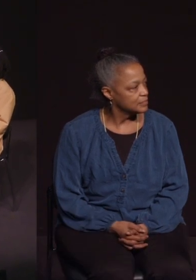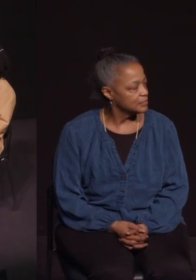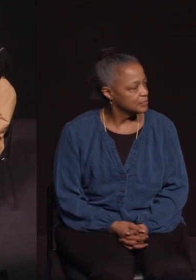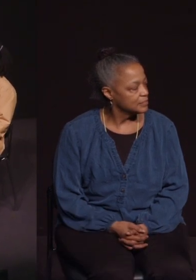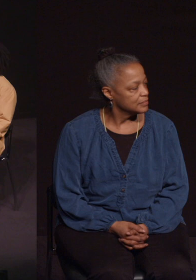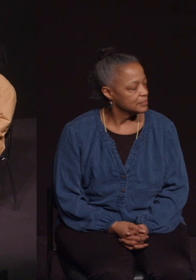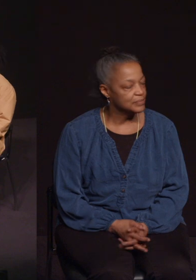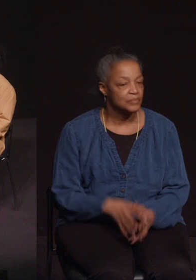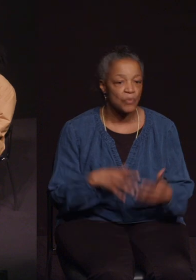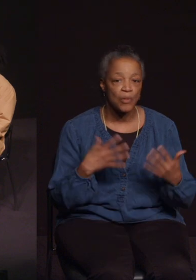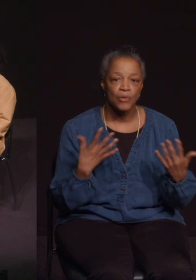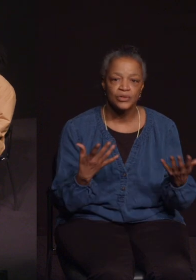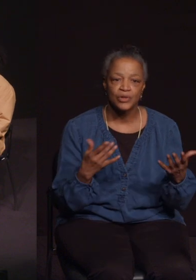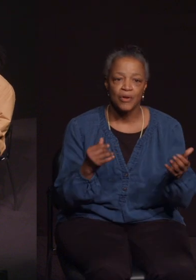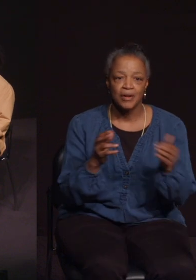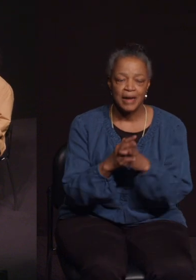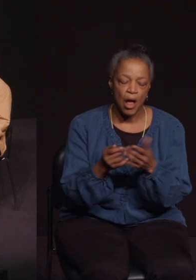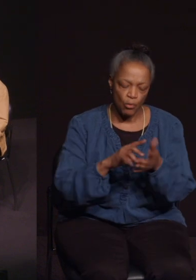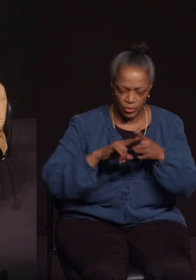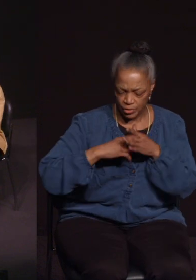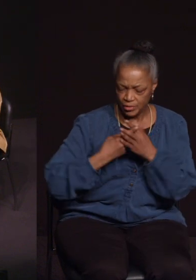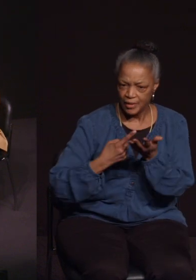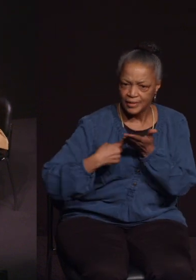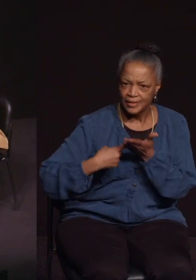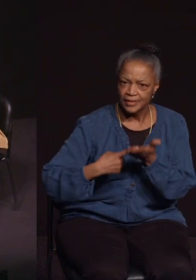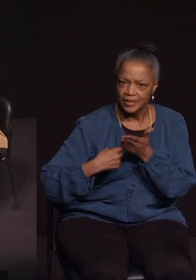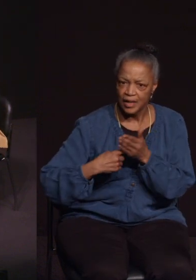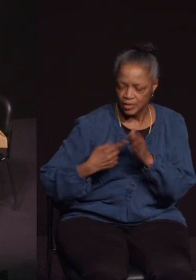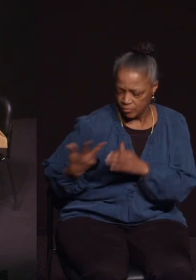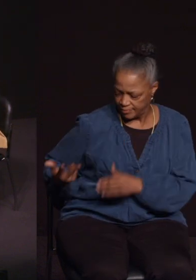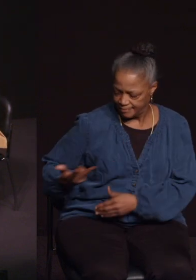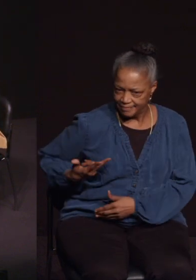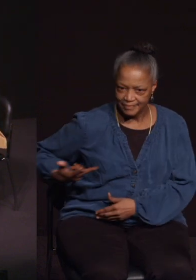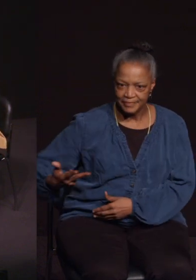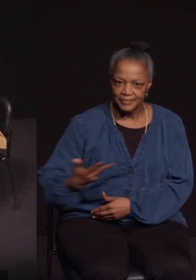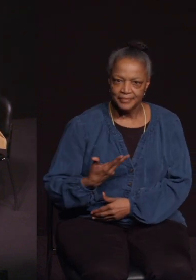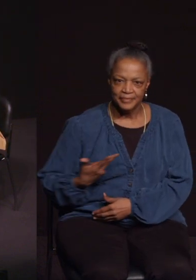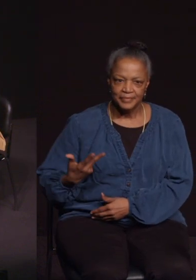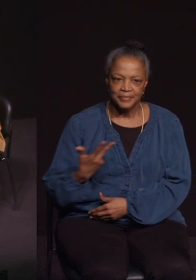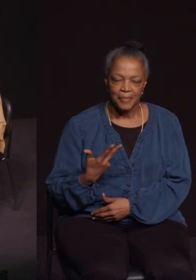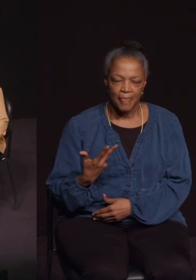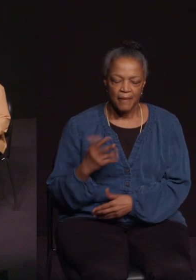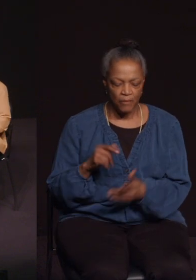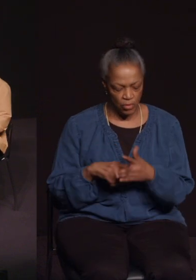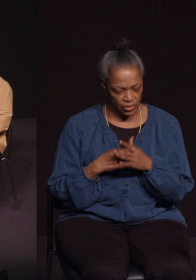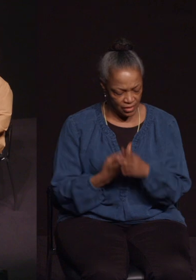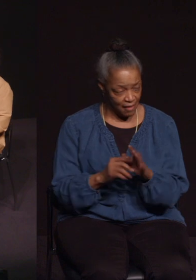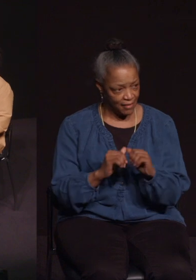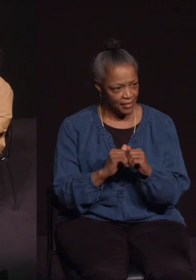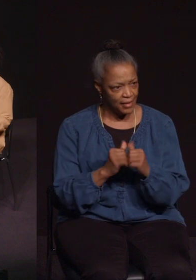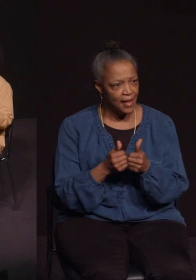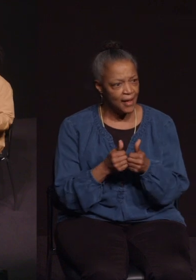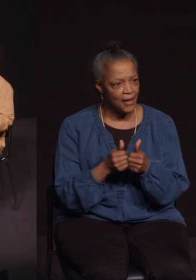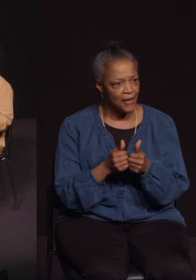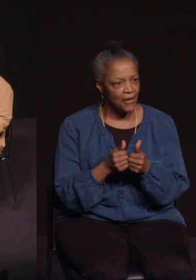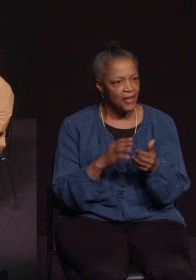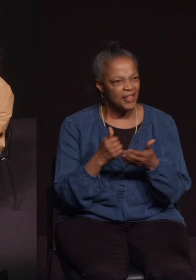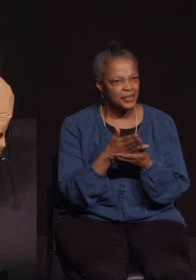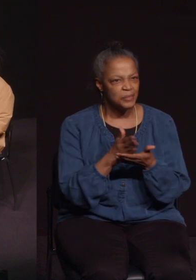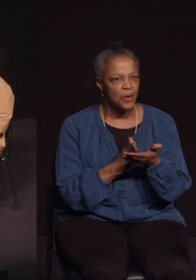So we will transition into the panel conversation, and I want to start off this